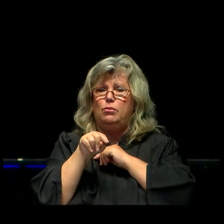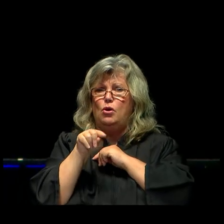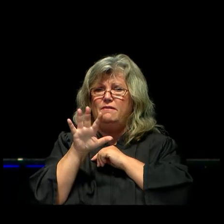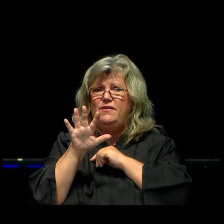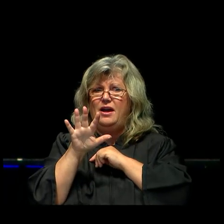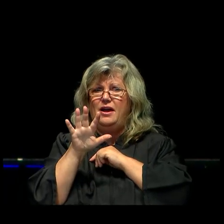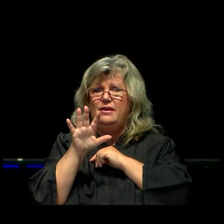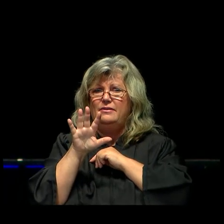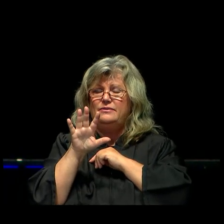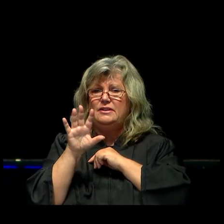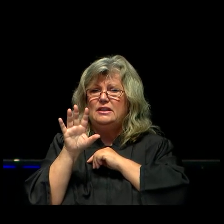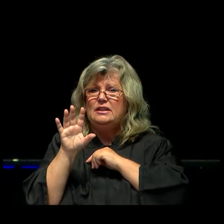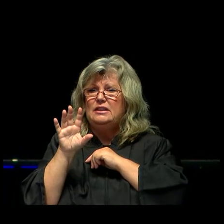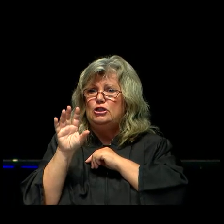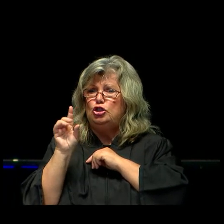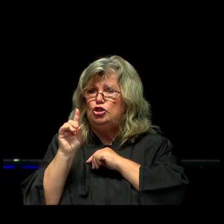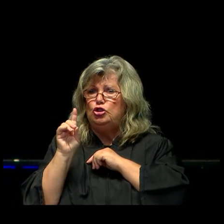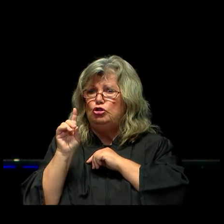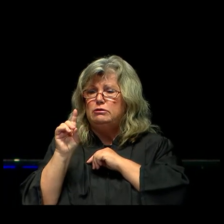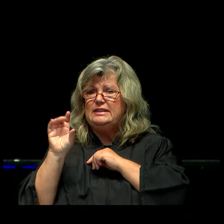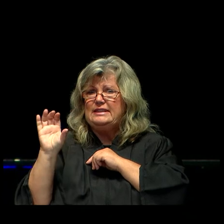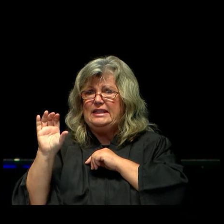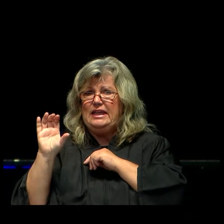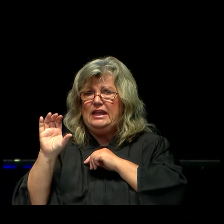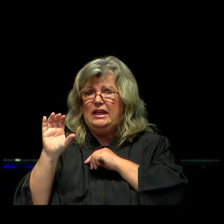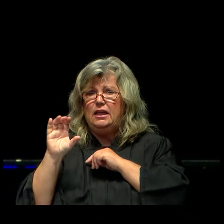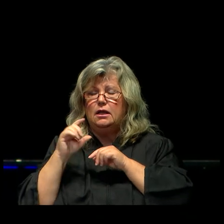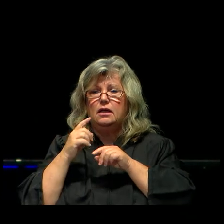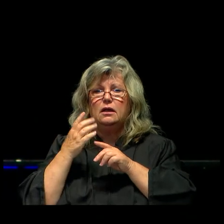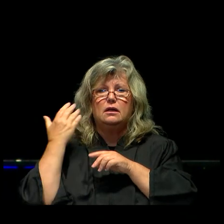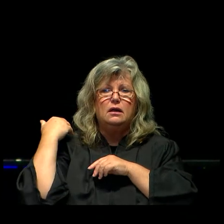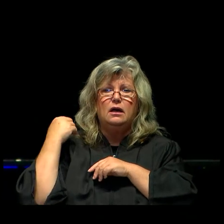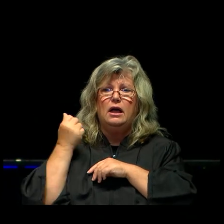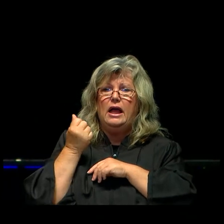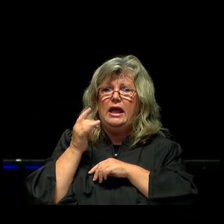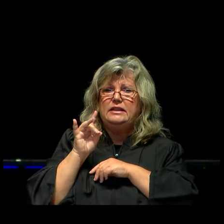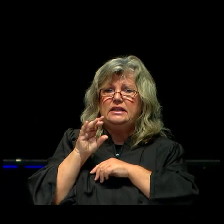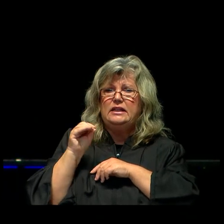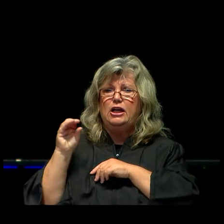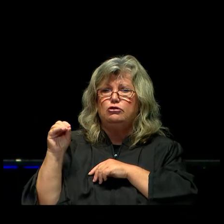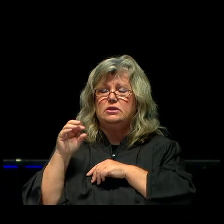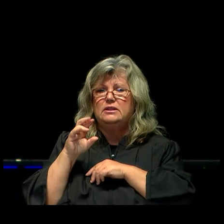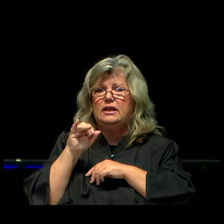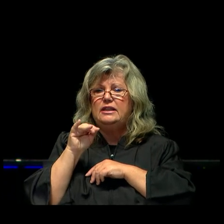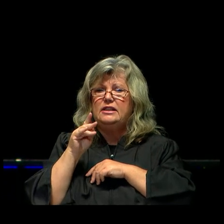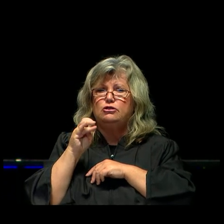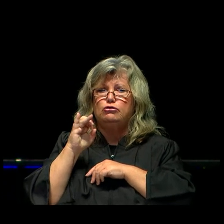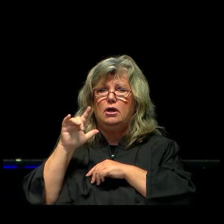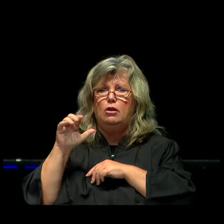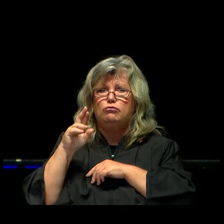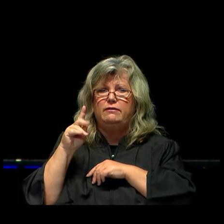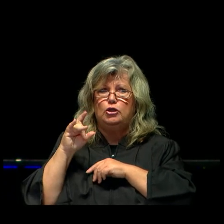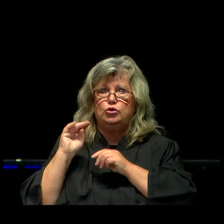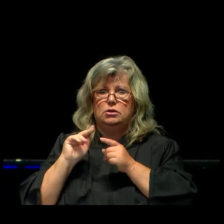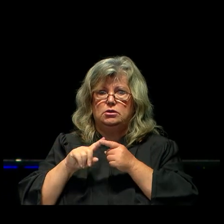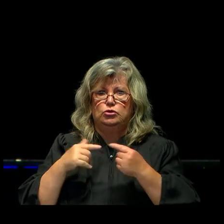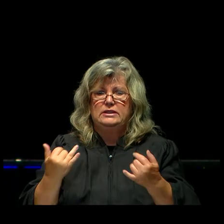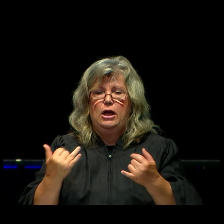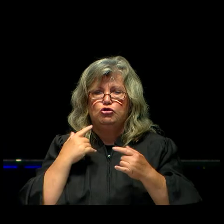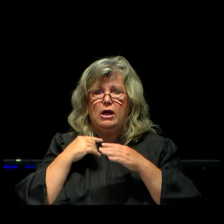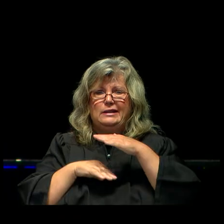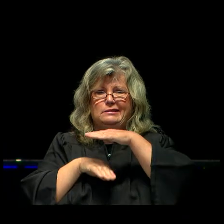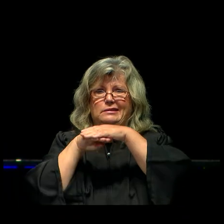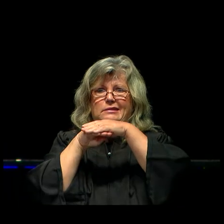the industrial level, revolution levels that we had in the late 1800s. And many people that I